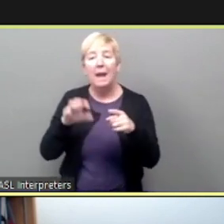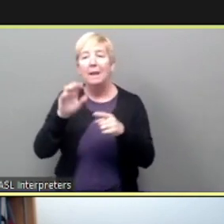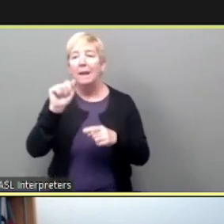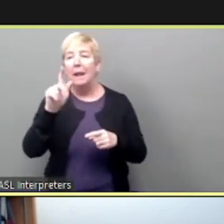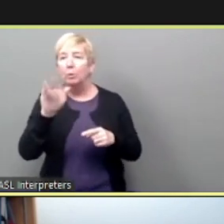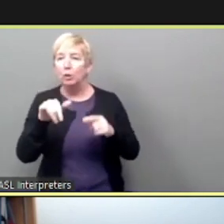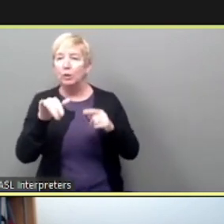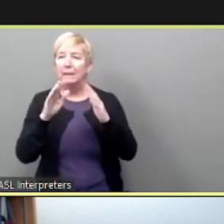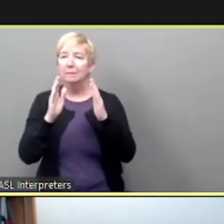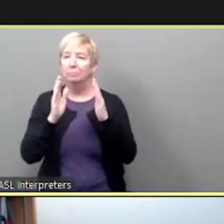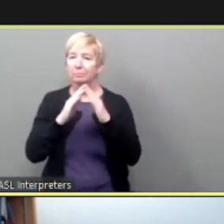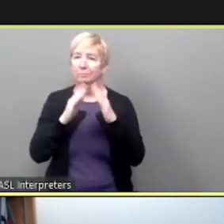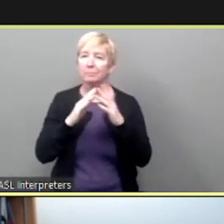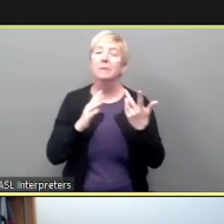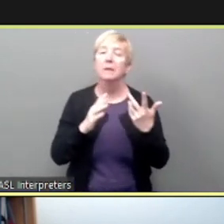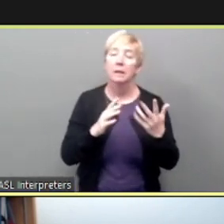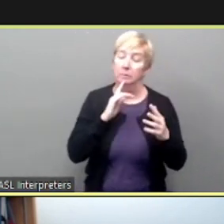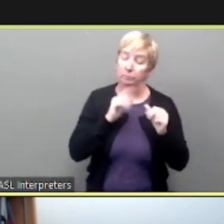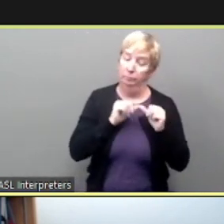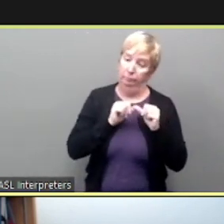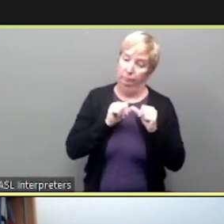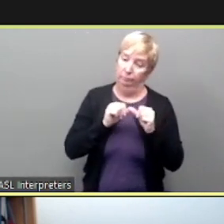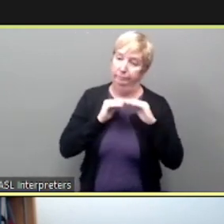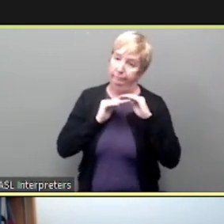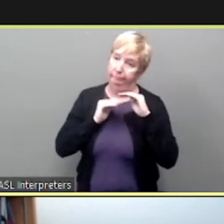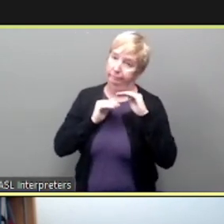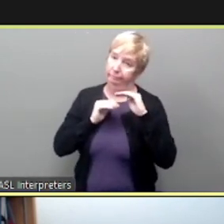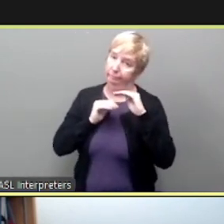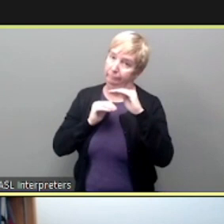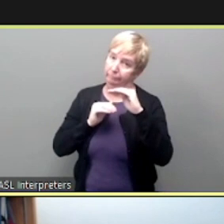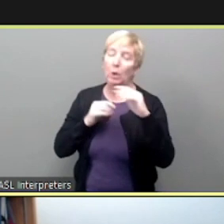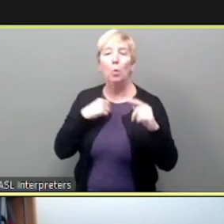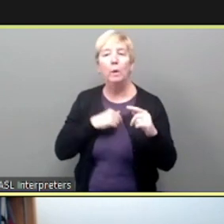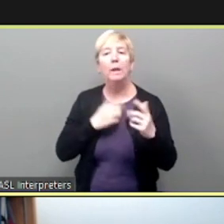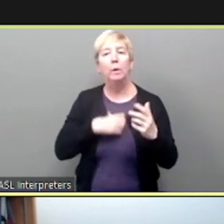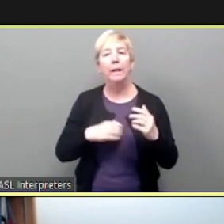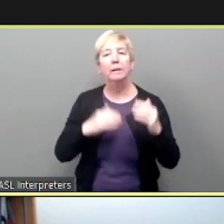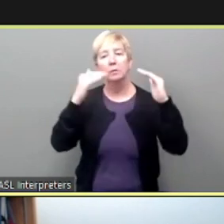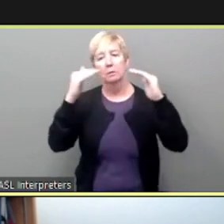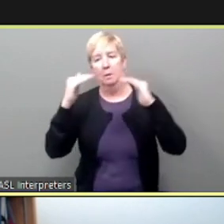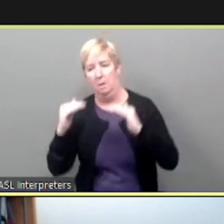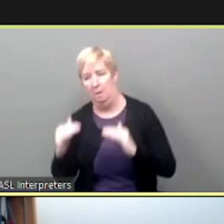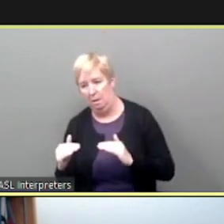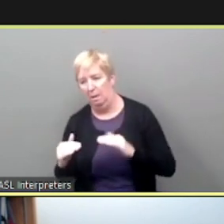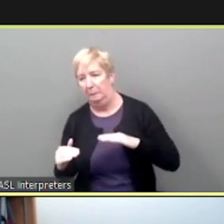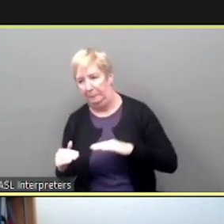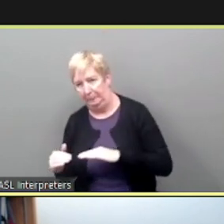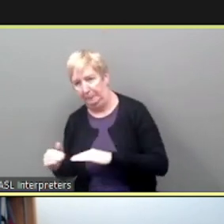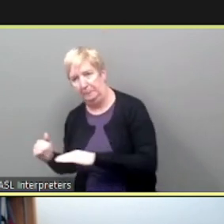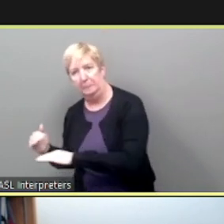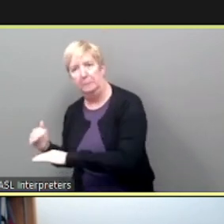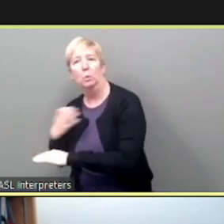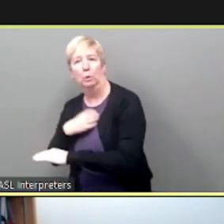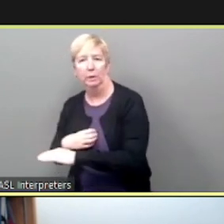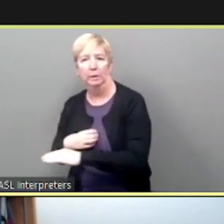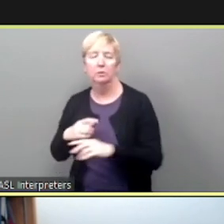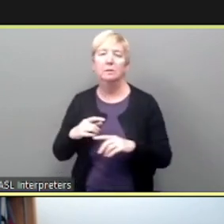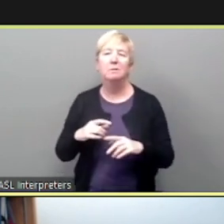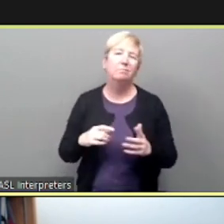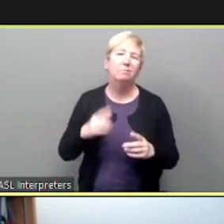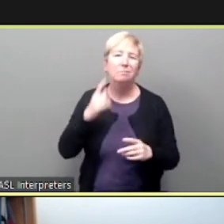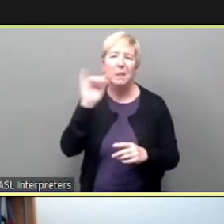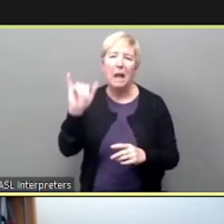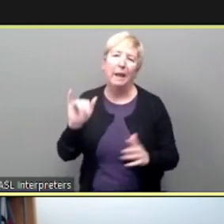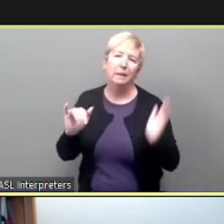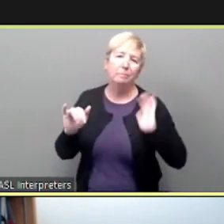a uncomfortably high plateau. We want to see this trend back down to where we had seen, where we were sitting back in